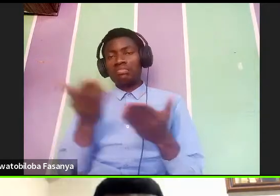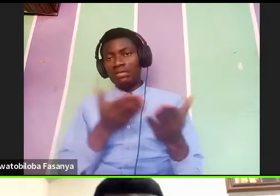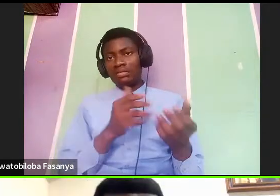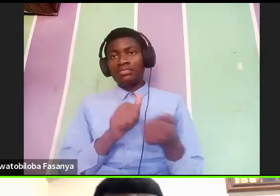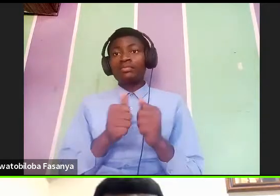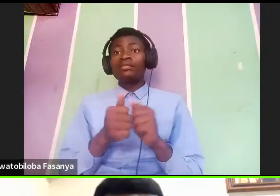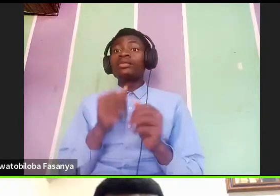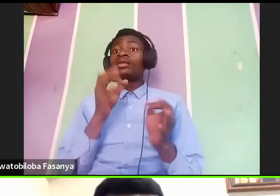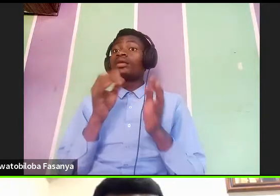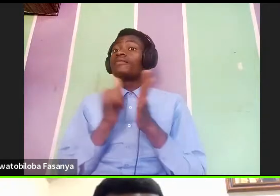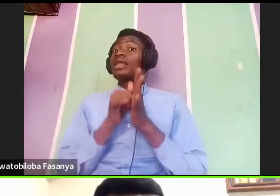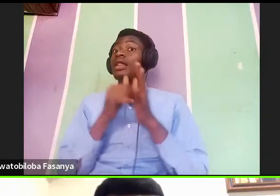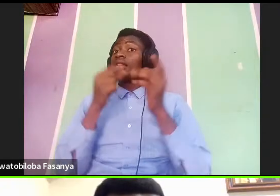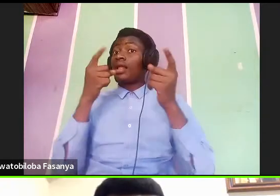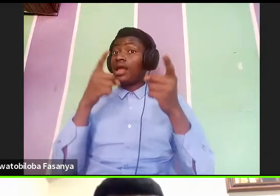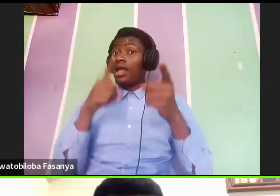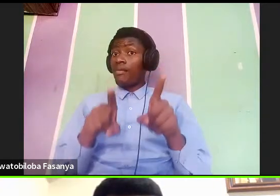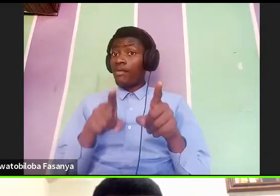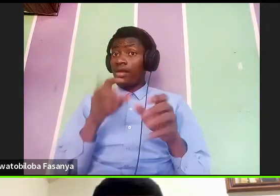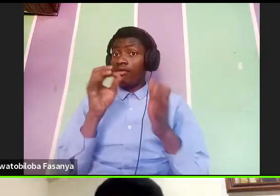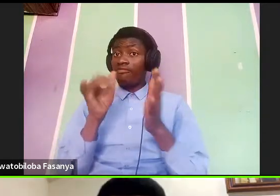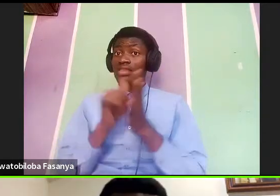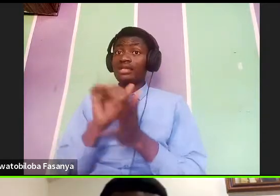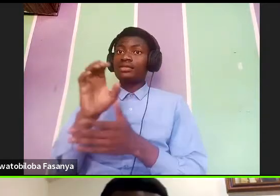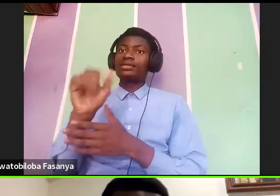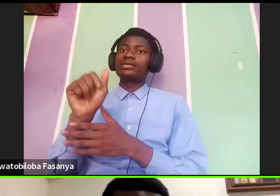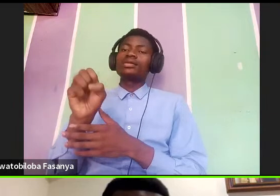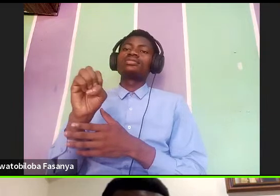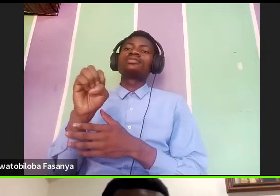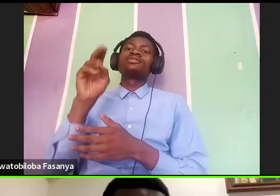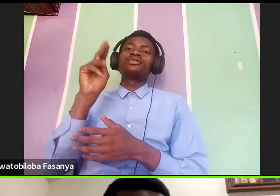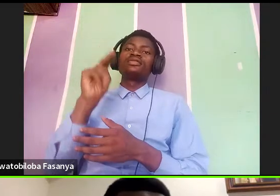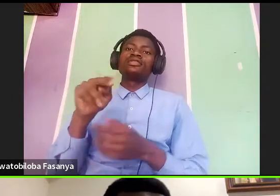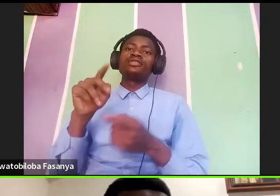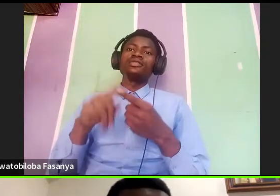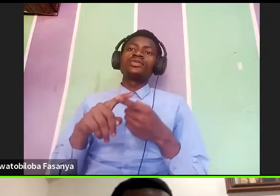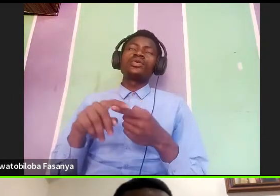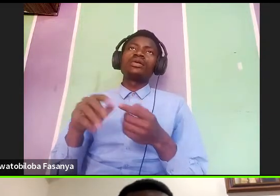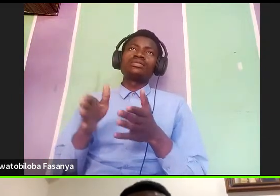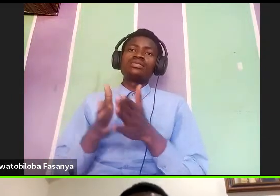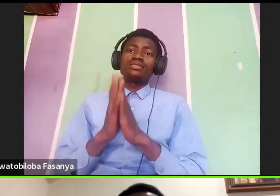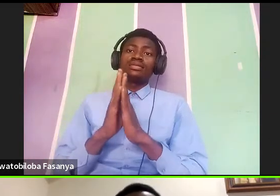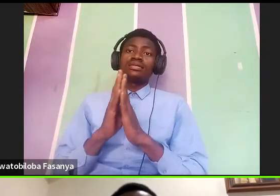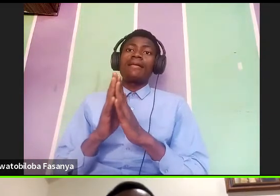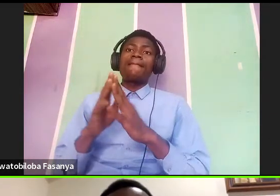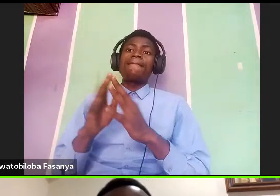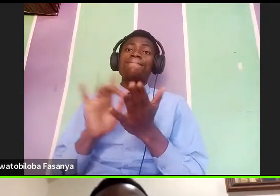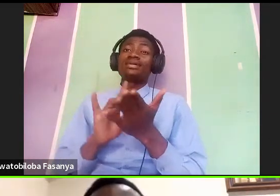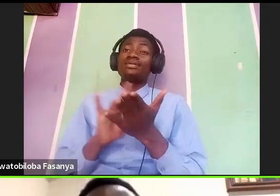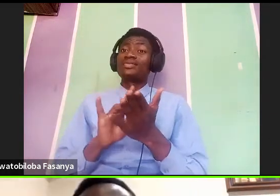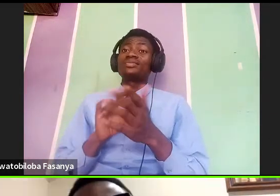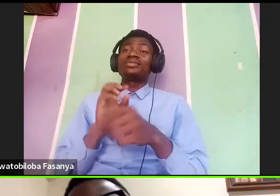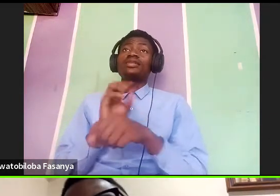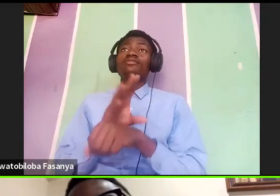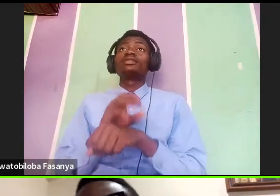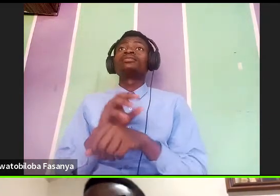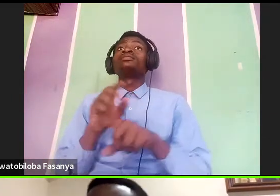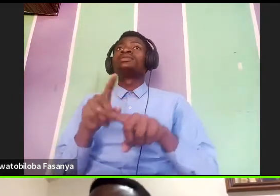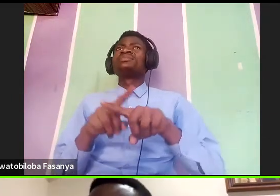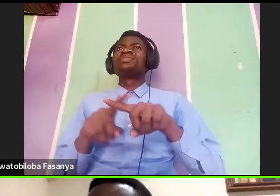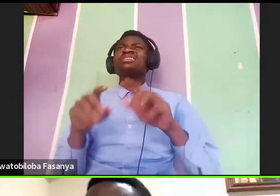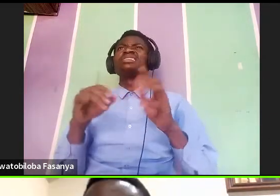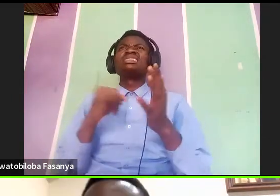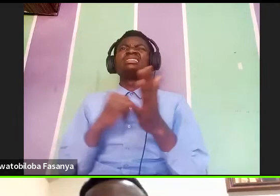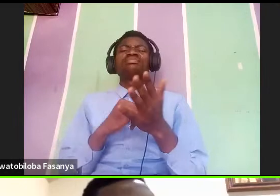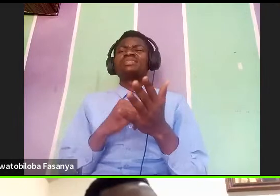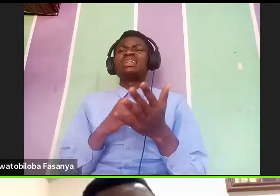seek medical advice. If you're probably someone who, but it's unlikely for people to be